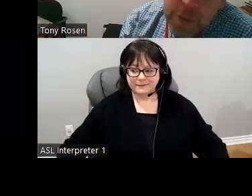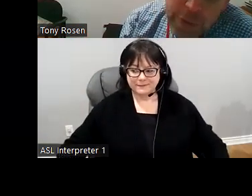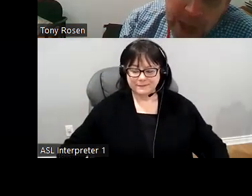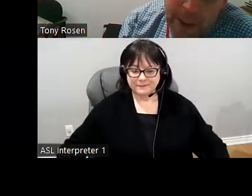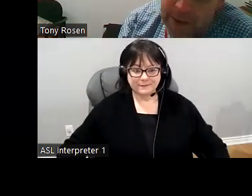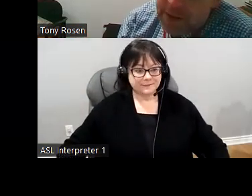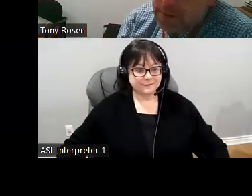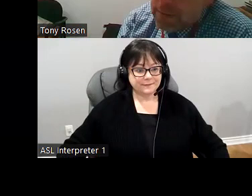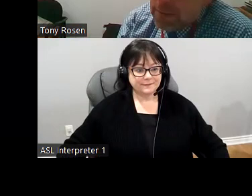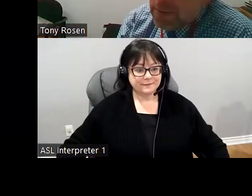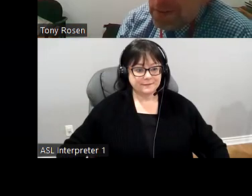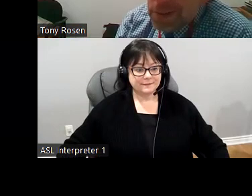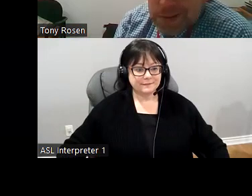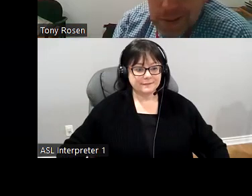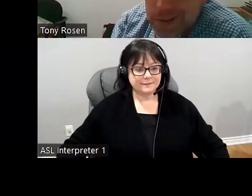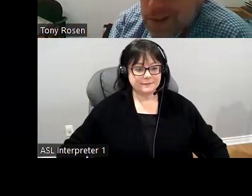And so if you think about it,